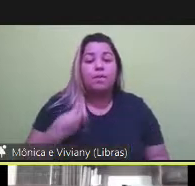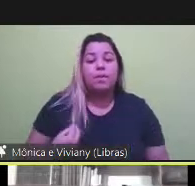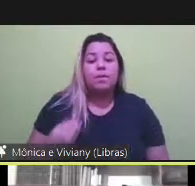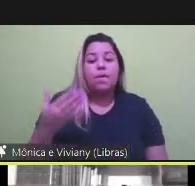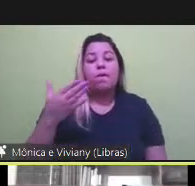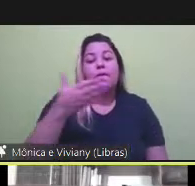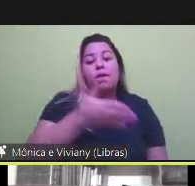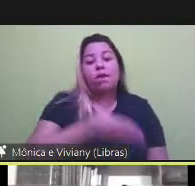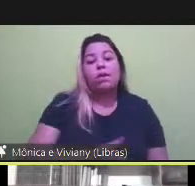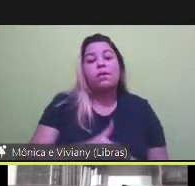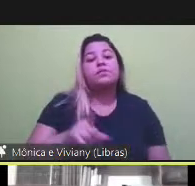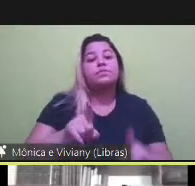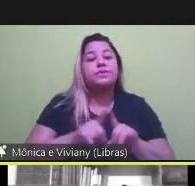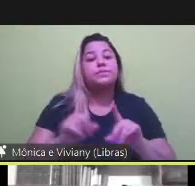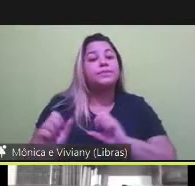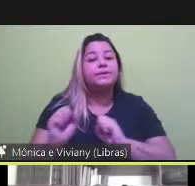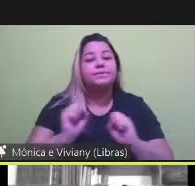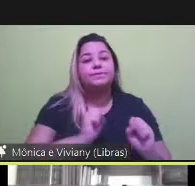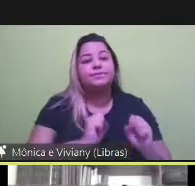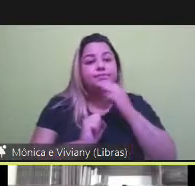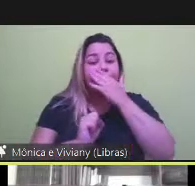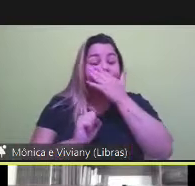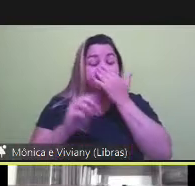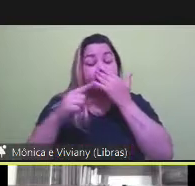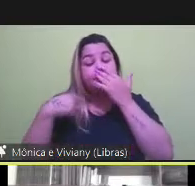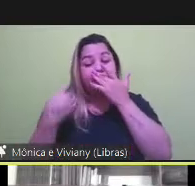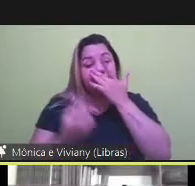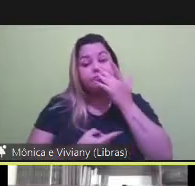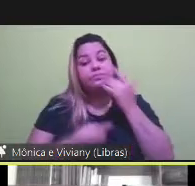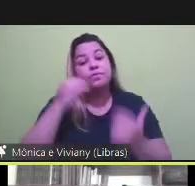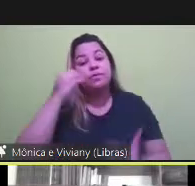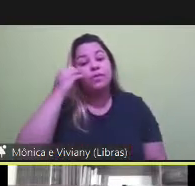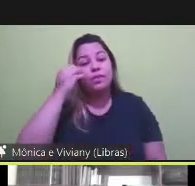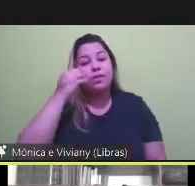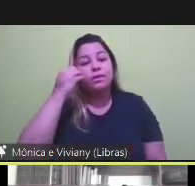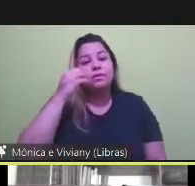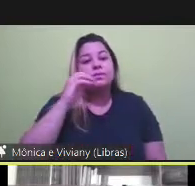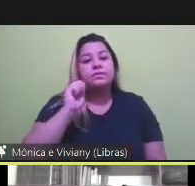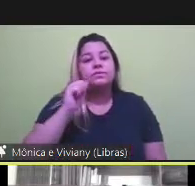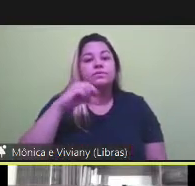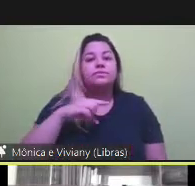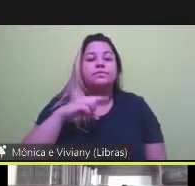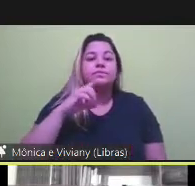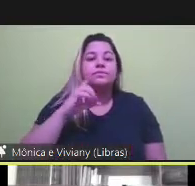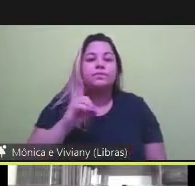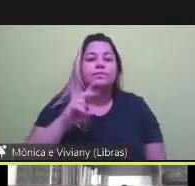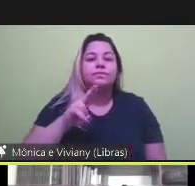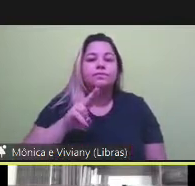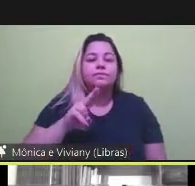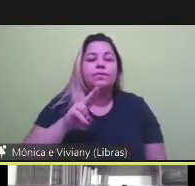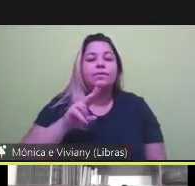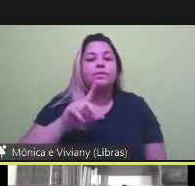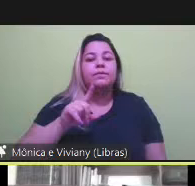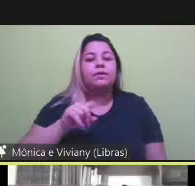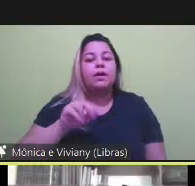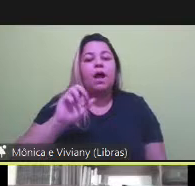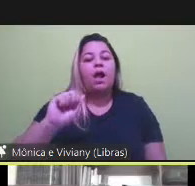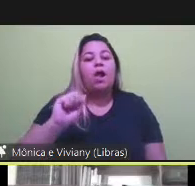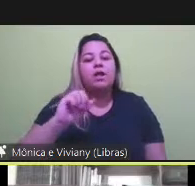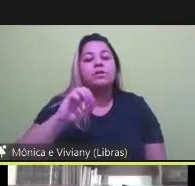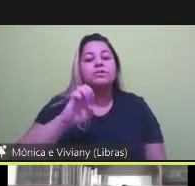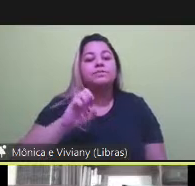experiencia de Andalucía, ¿no? Una región al sur de España. La presentación, como ha dicho la compañera,